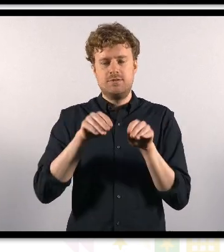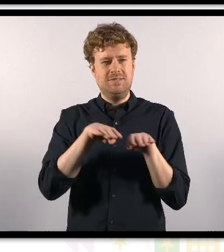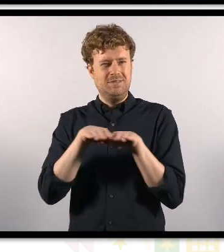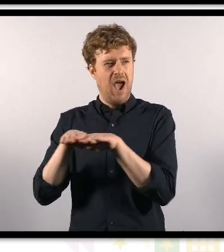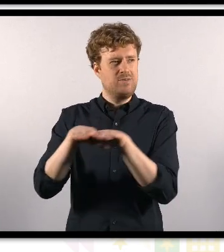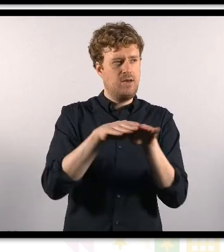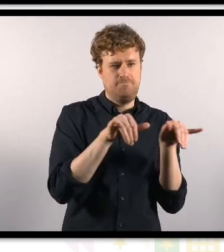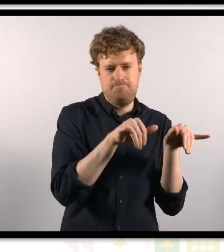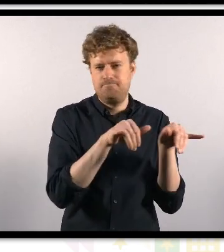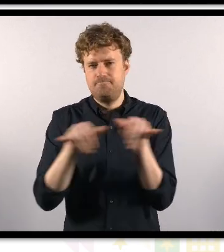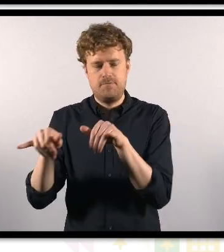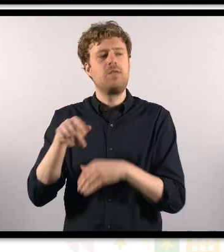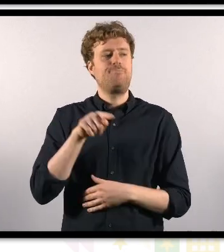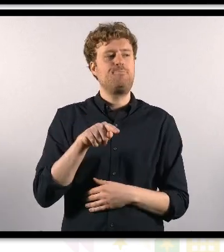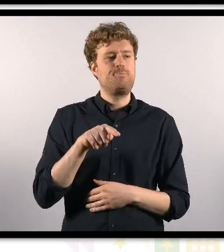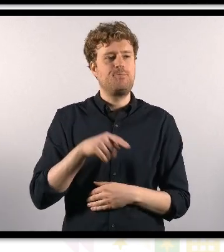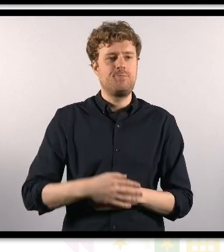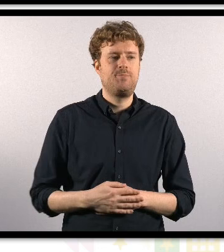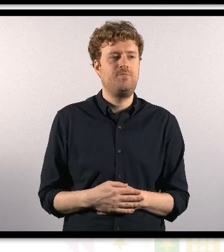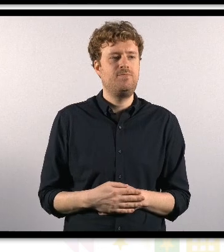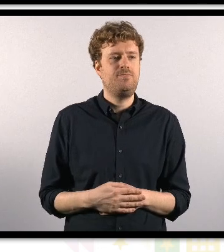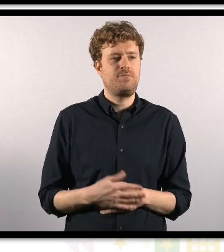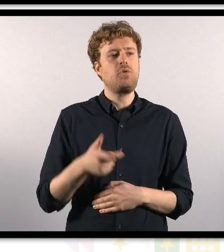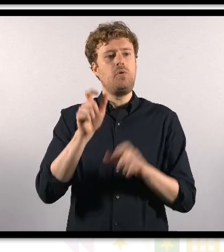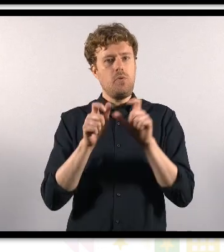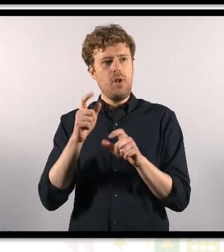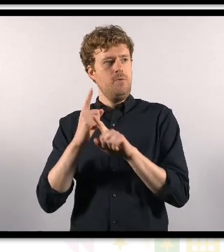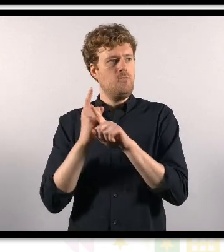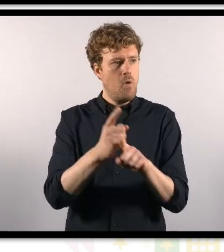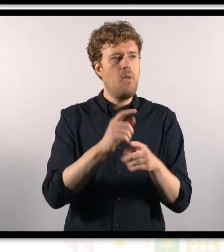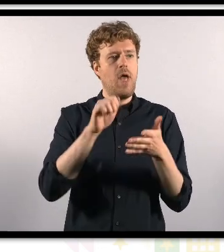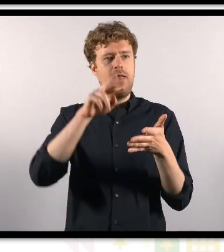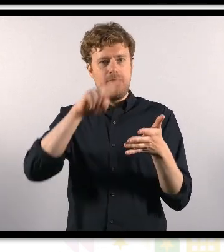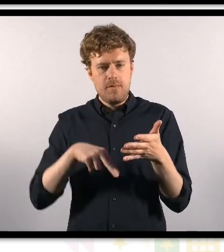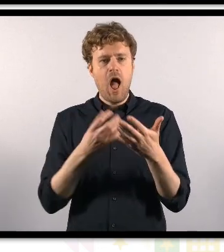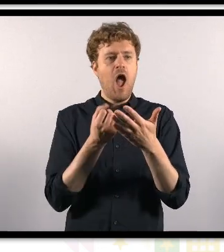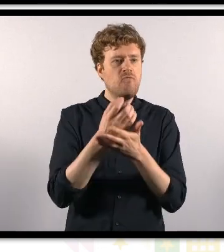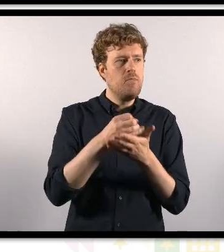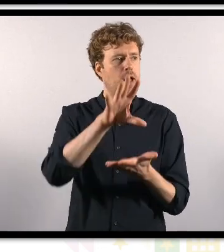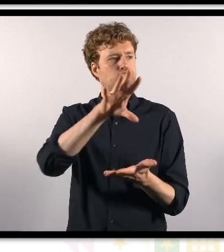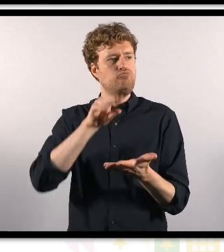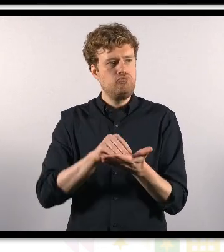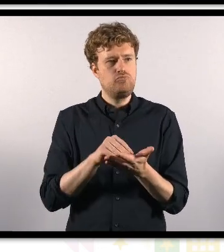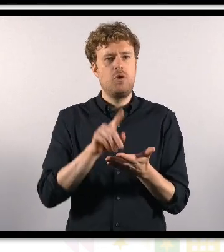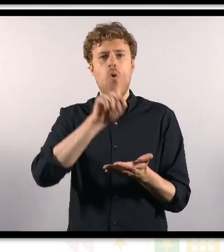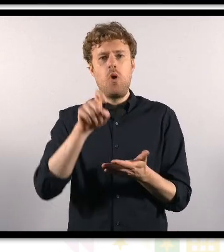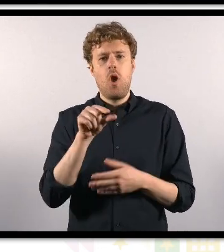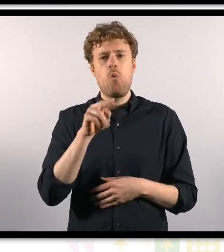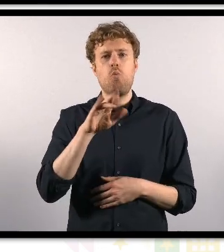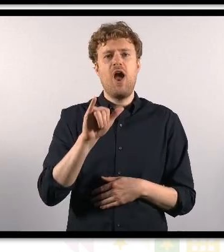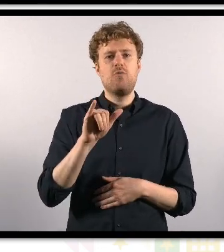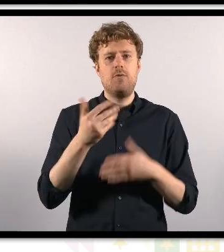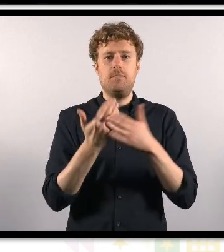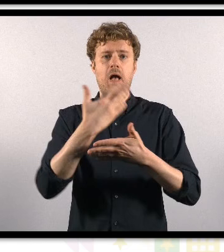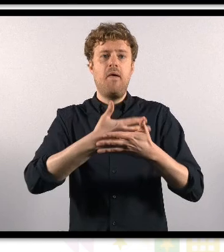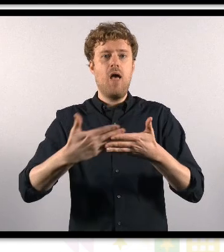the query language standardization group of the Observability Tag, has a talk later in KubeCon. I strongly encourage everyone to participate